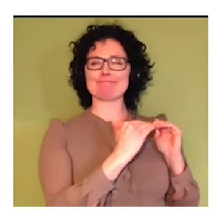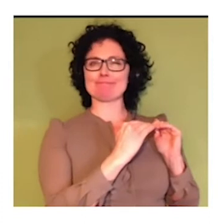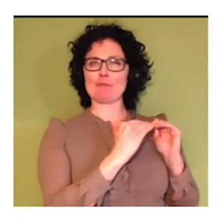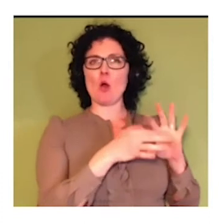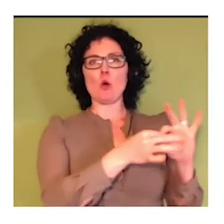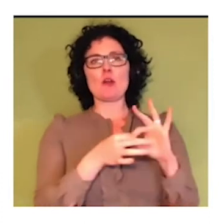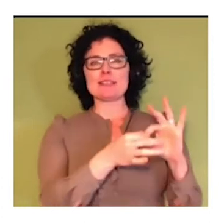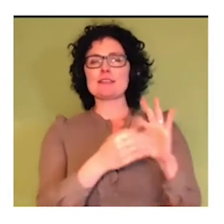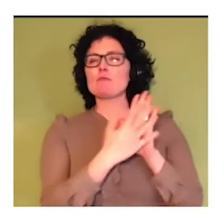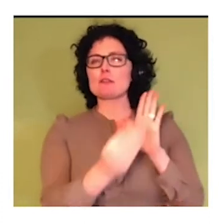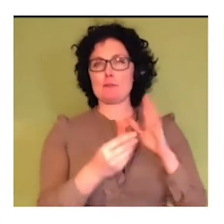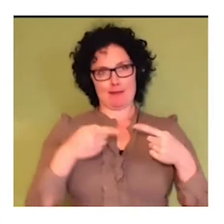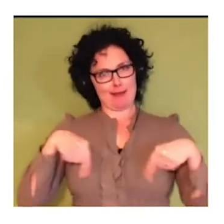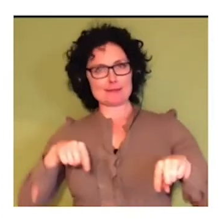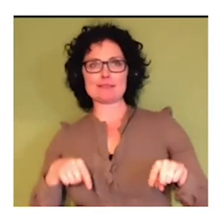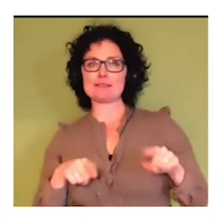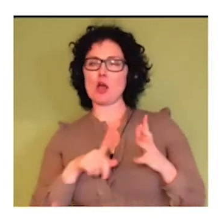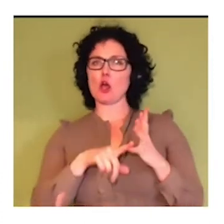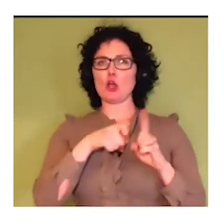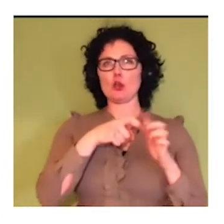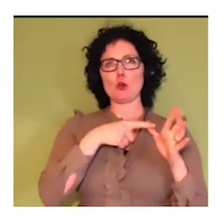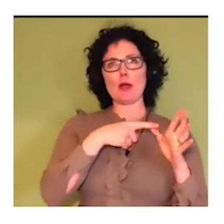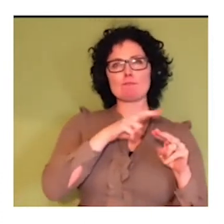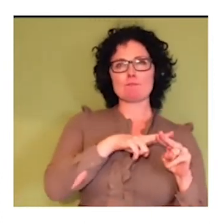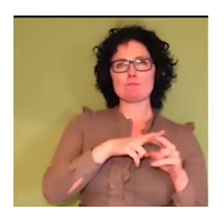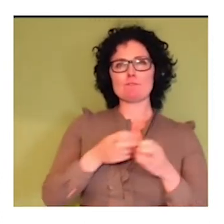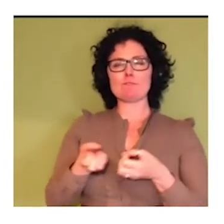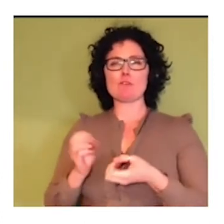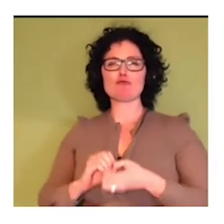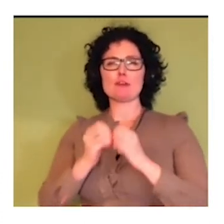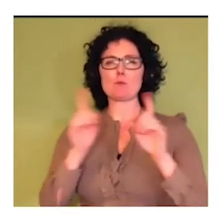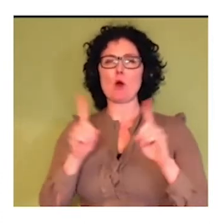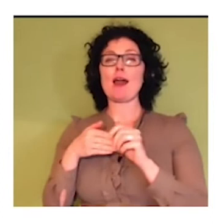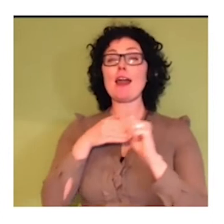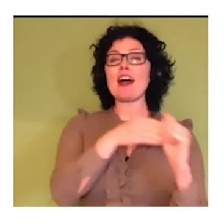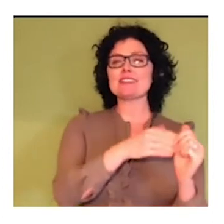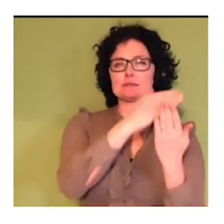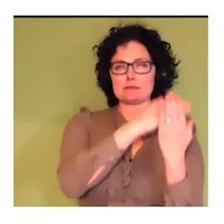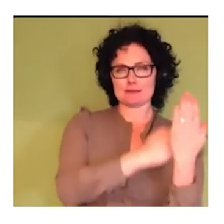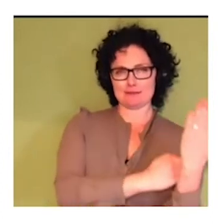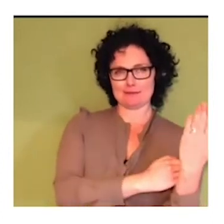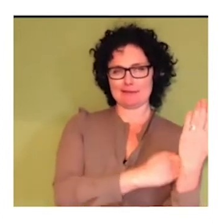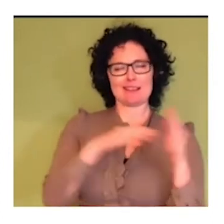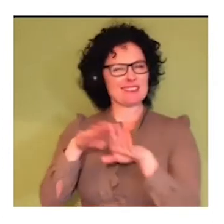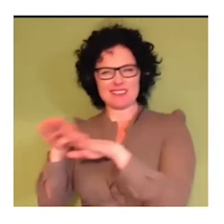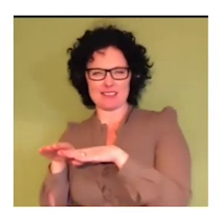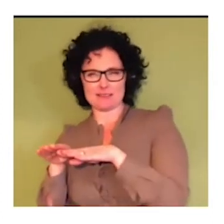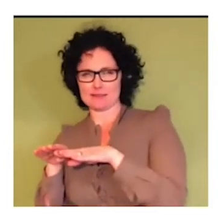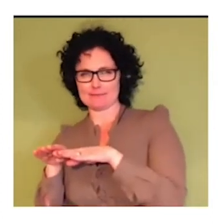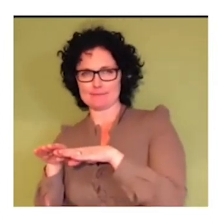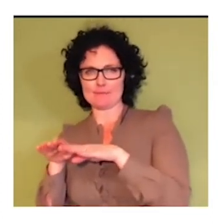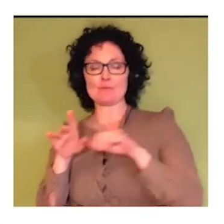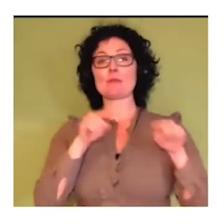like ourselves therefore tend to produce guidance rather than standards. And this presentation is based on the